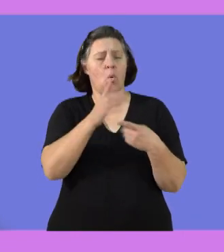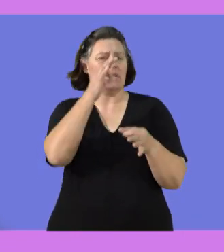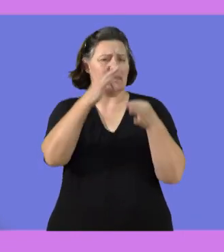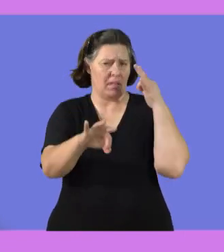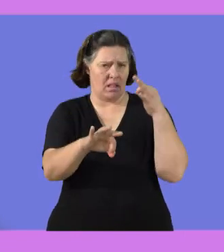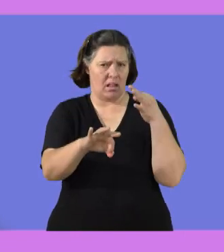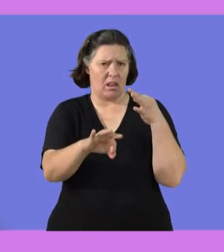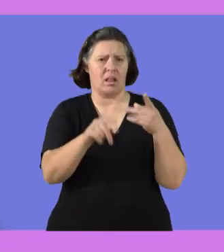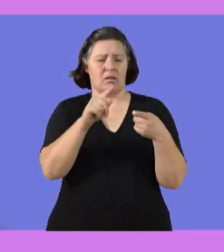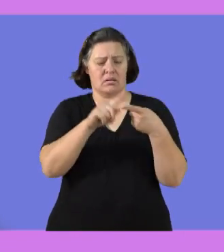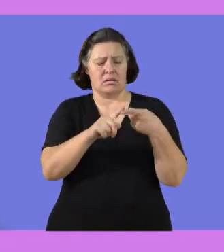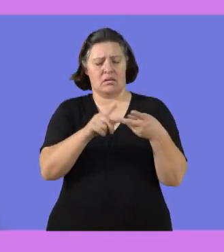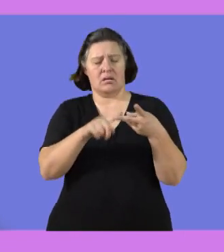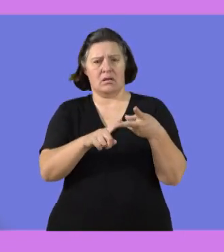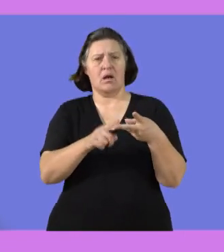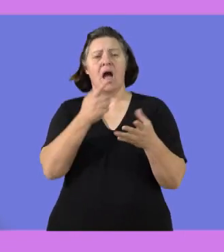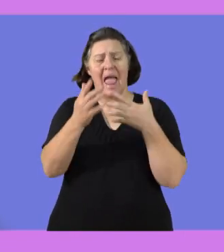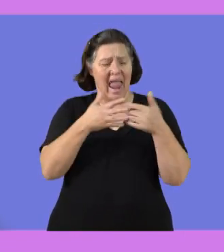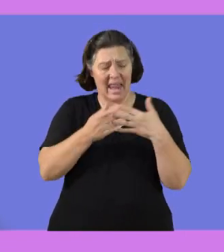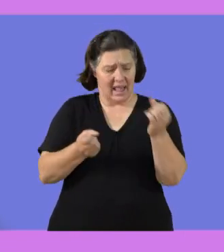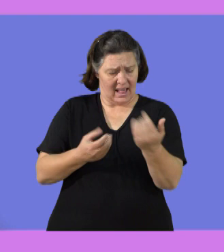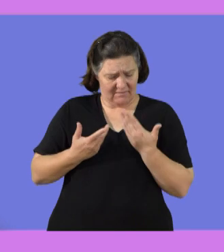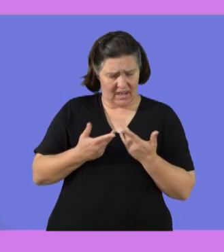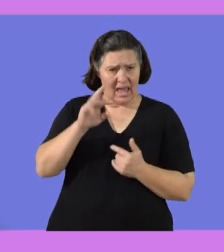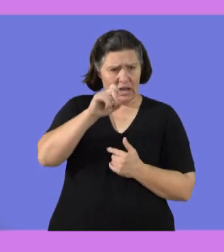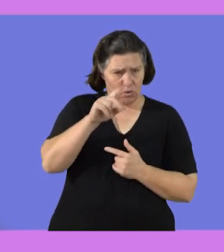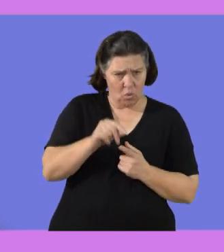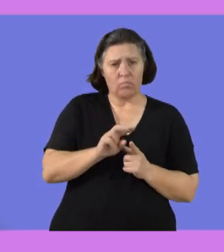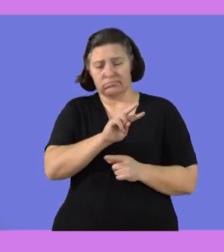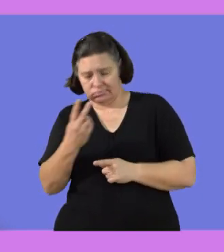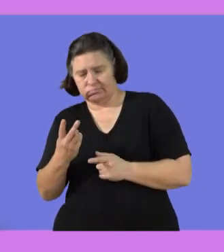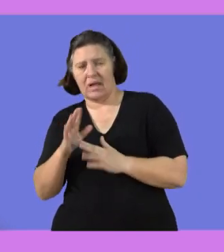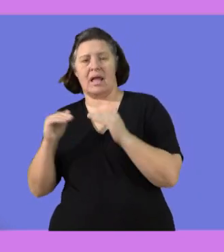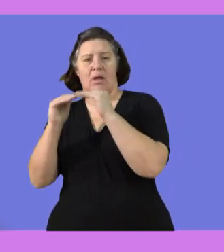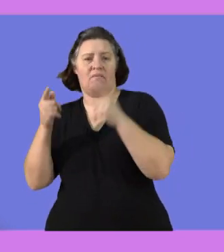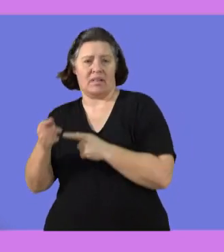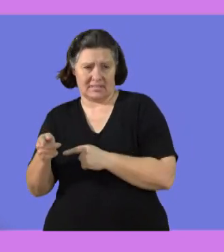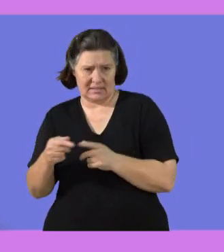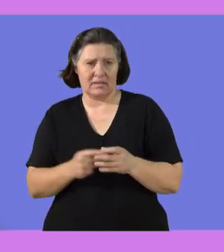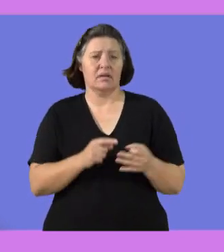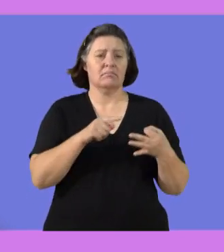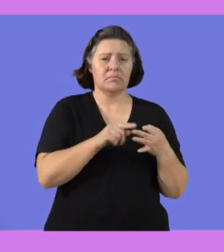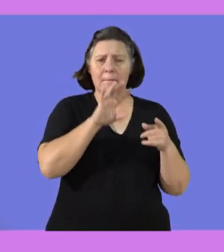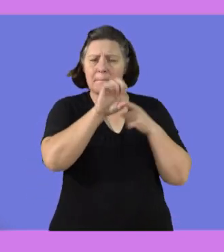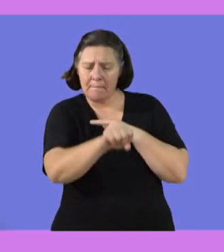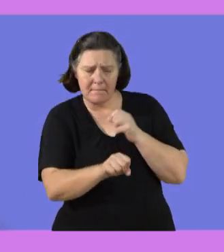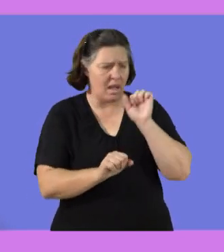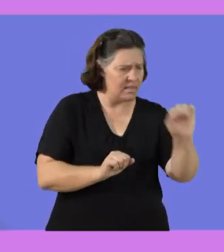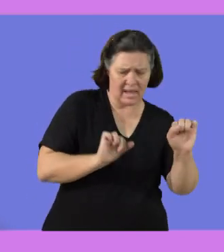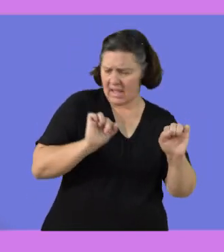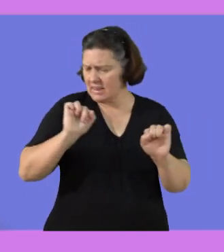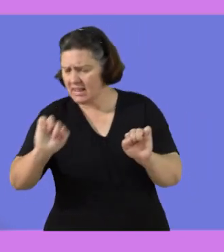given ratios, to convert any given ratio to equivalent ratio, determine the missing ratio in